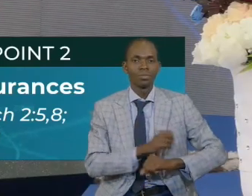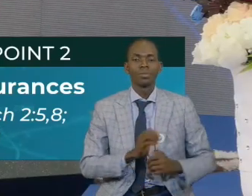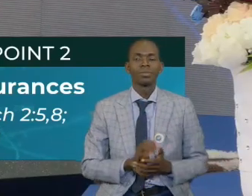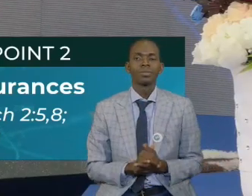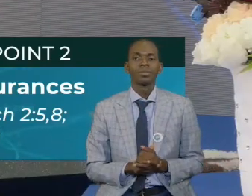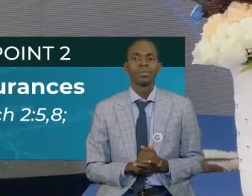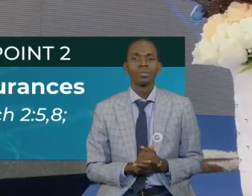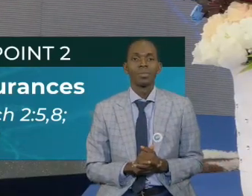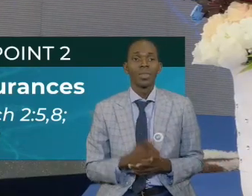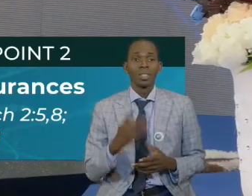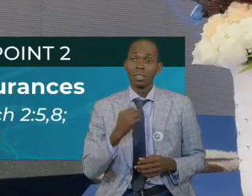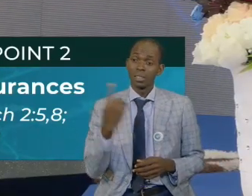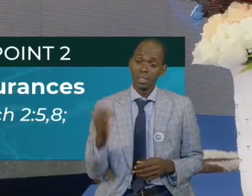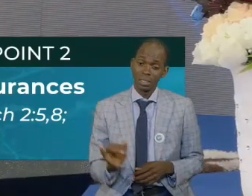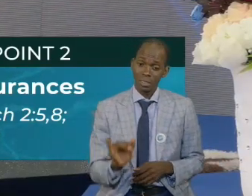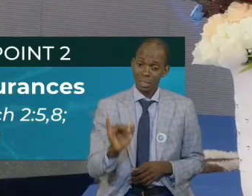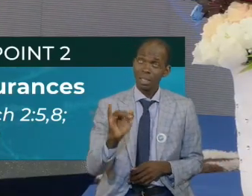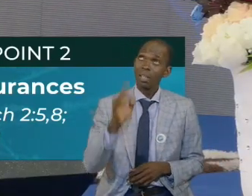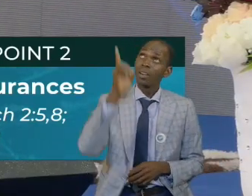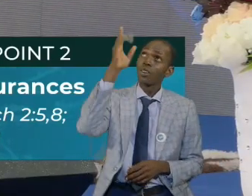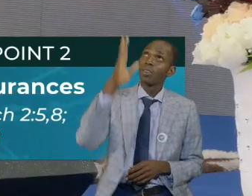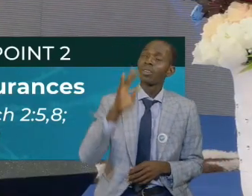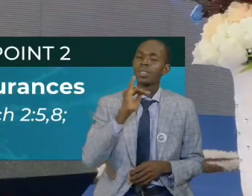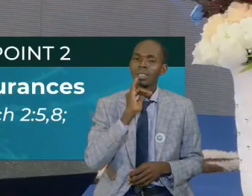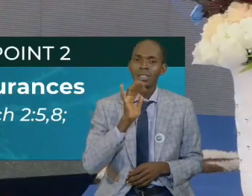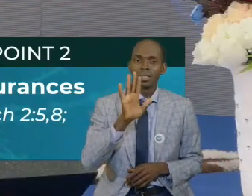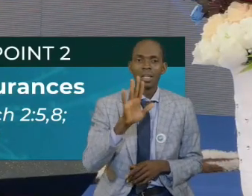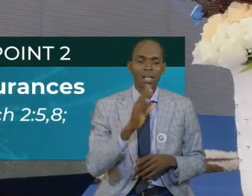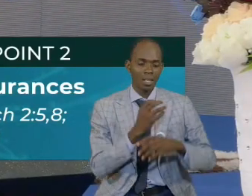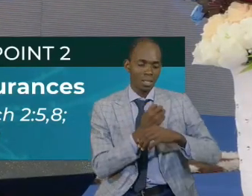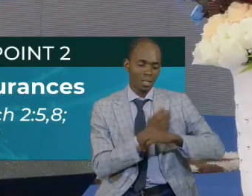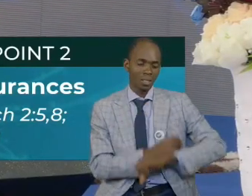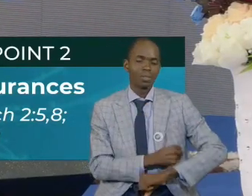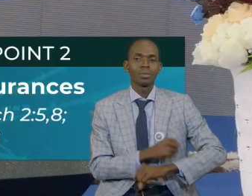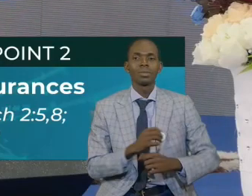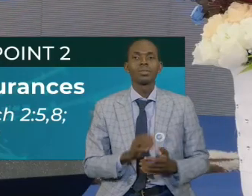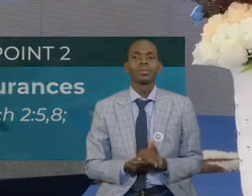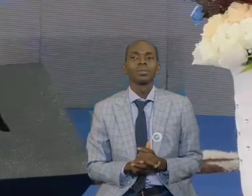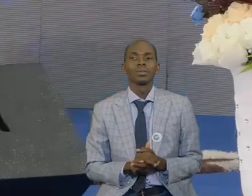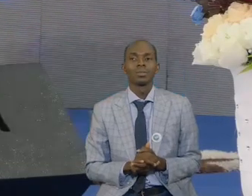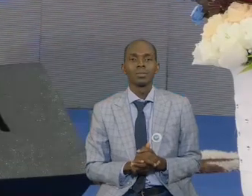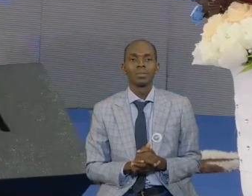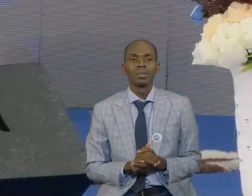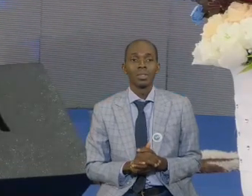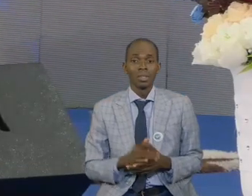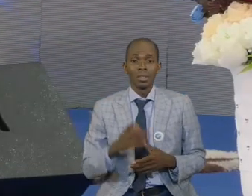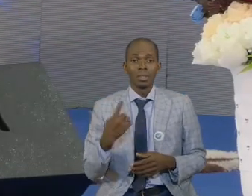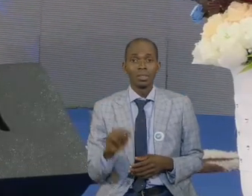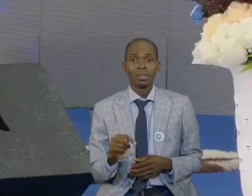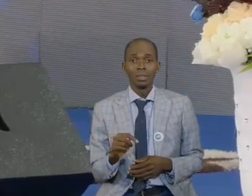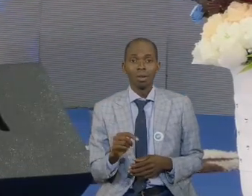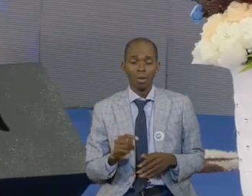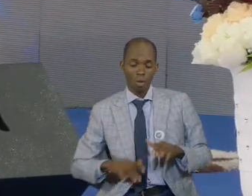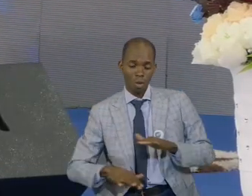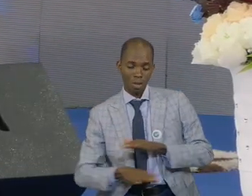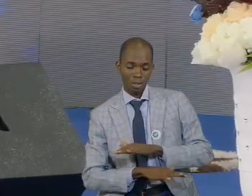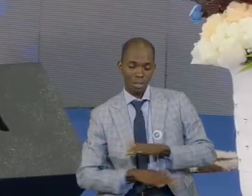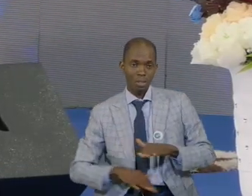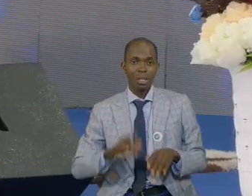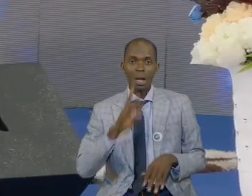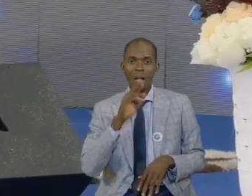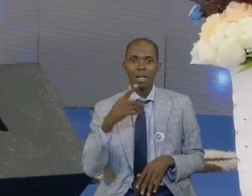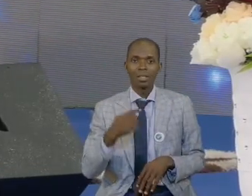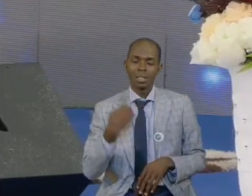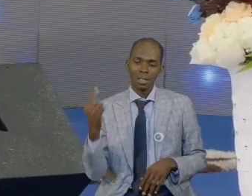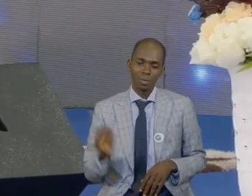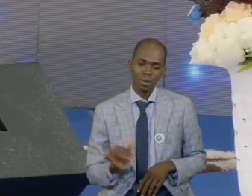The eternal God is thy refuge. The everlasting, underneath thee are the